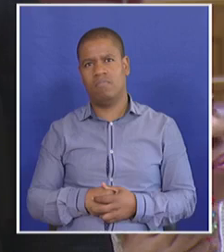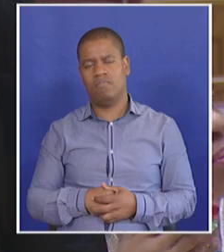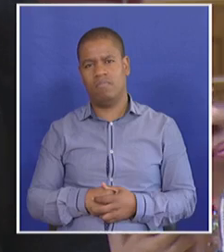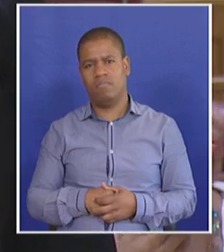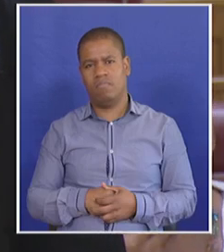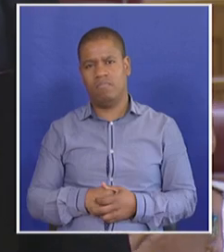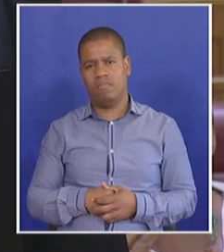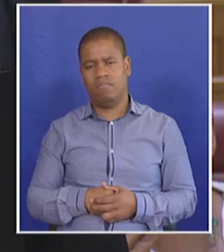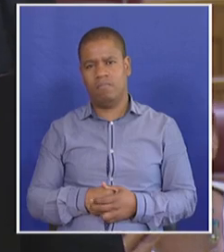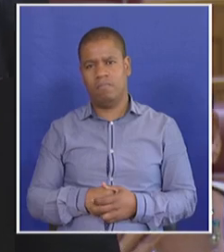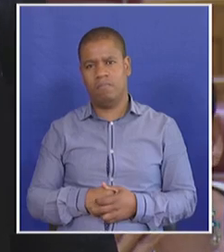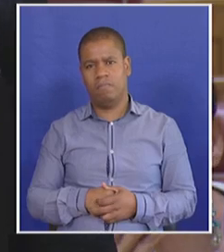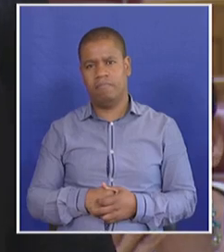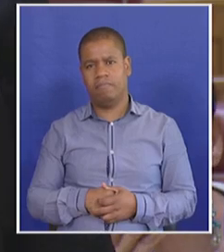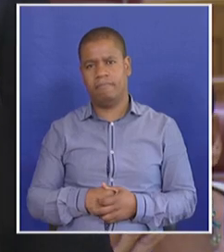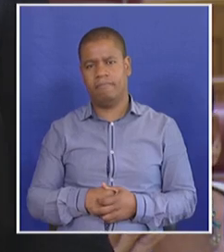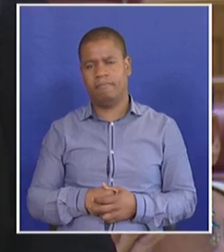Now,